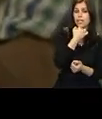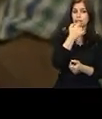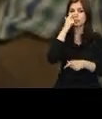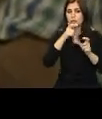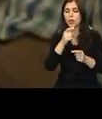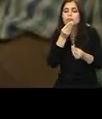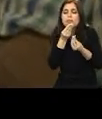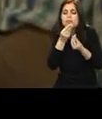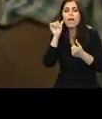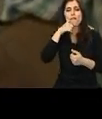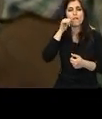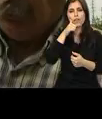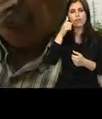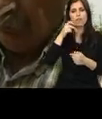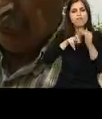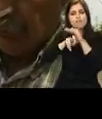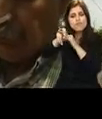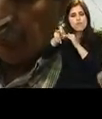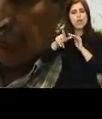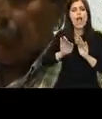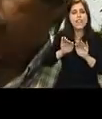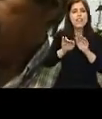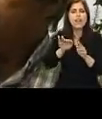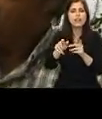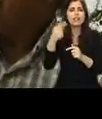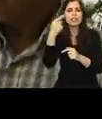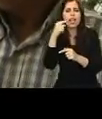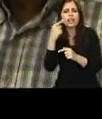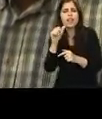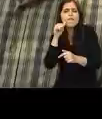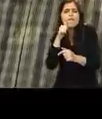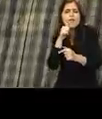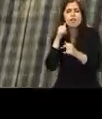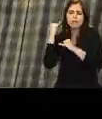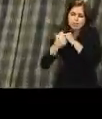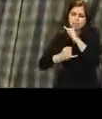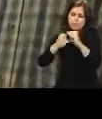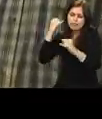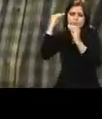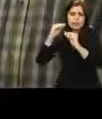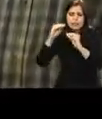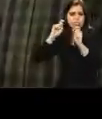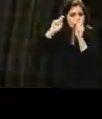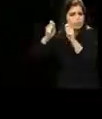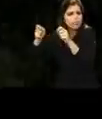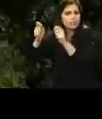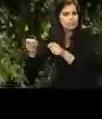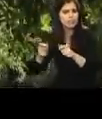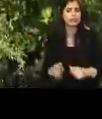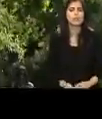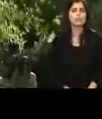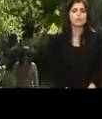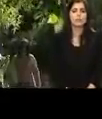secrets of the enologists and visit the hidden wine caves that protect nectars perfected with the wisdom of